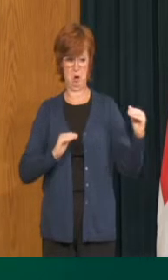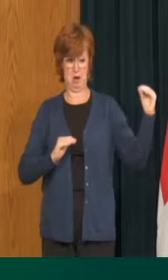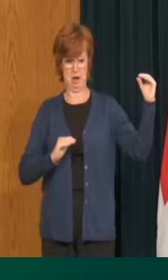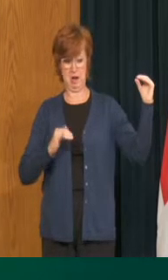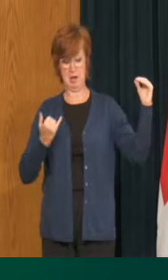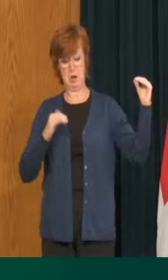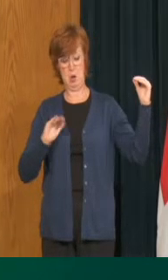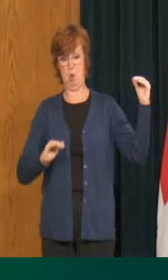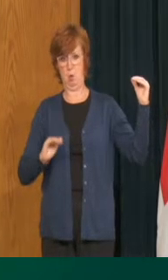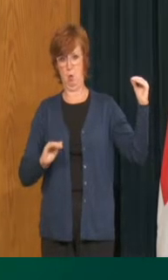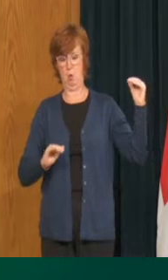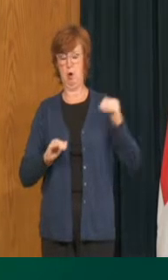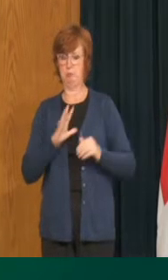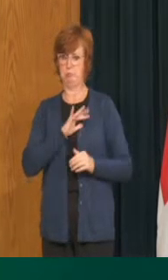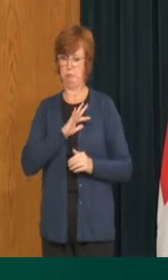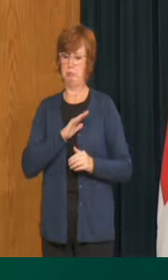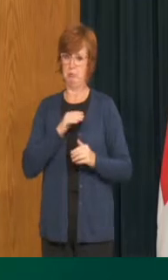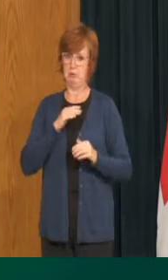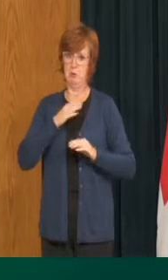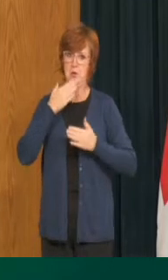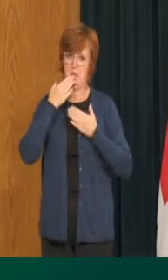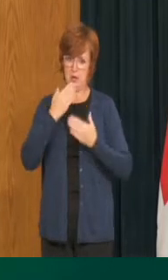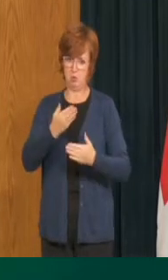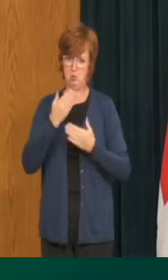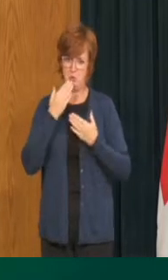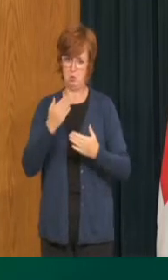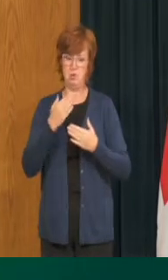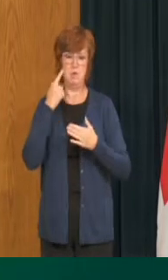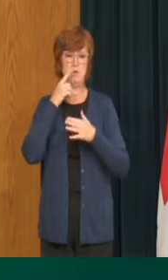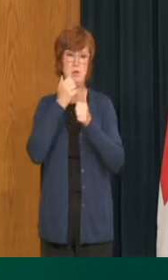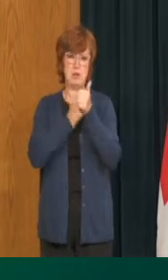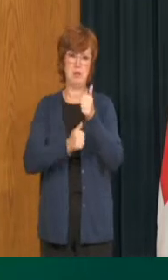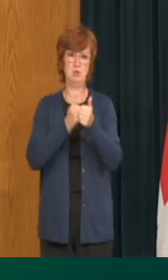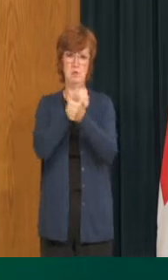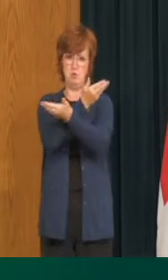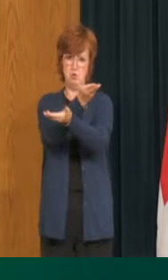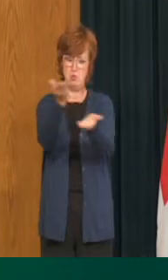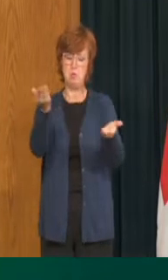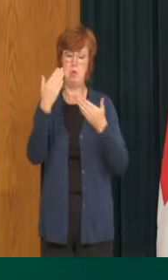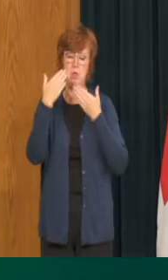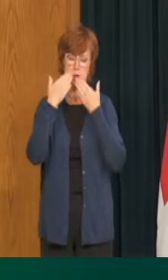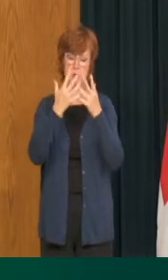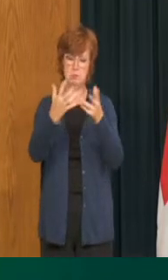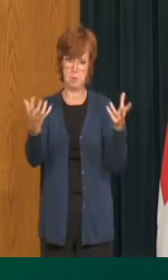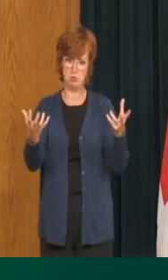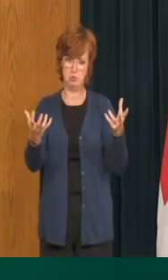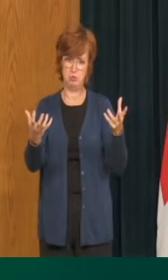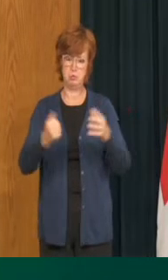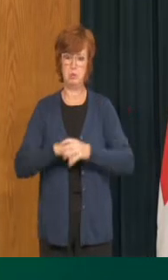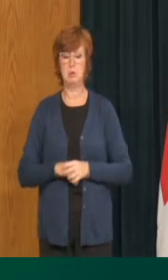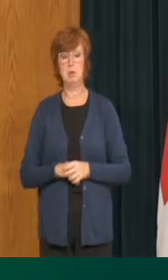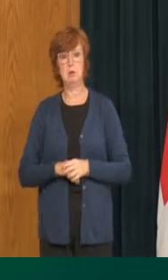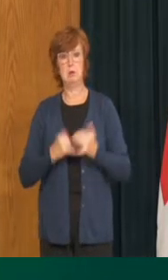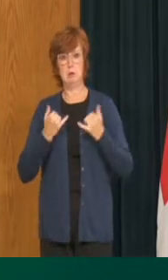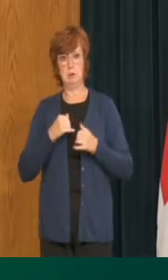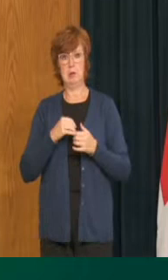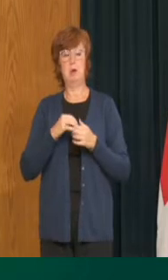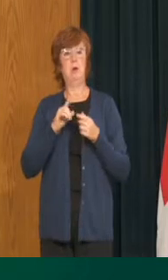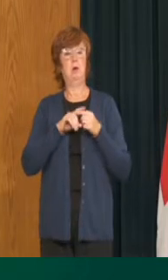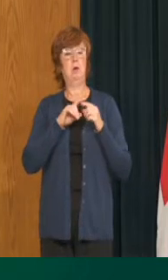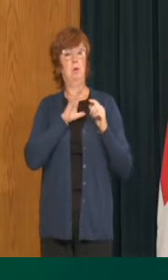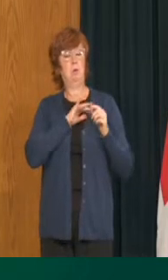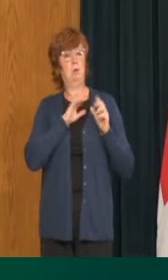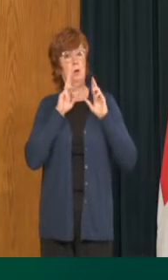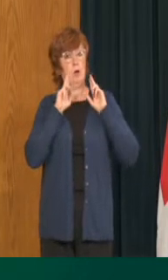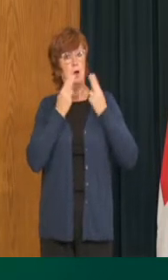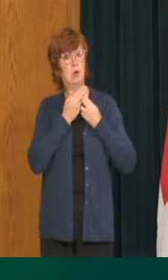once again, I want to say thank you to each and every one in the province. We now have a very low number of active cases in our Hutterite